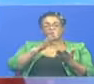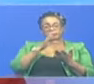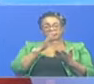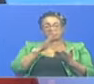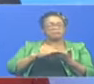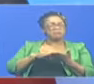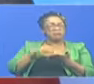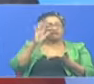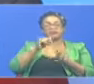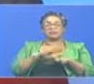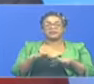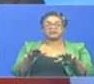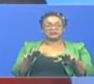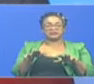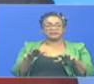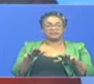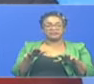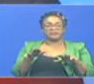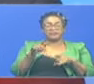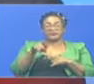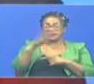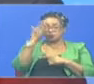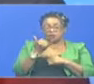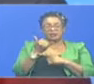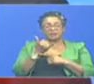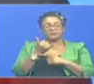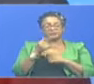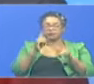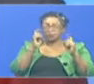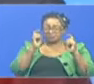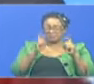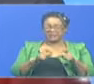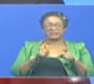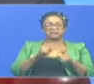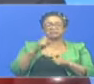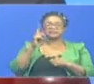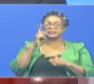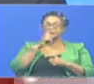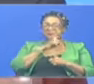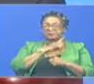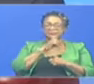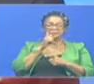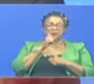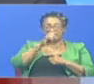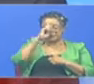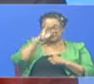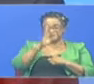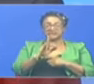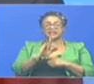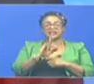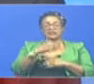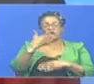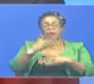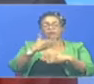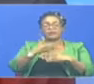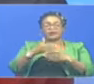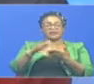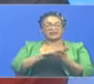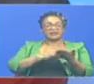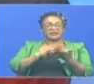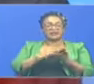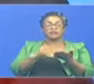from land. And that's why we have to tighten the surveillance at our border points so